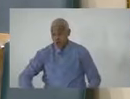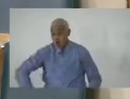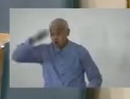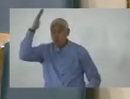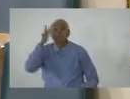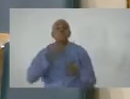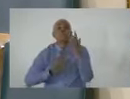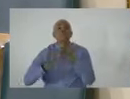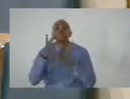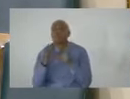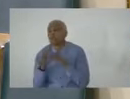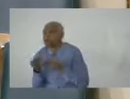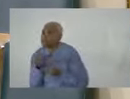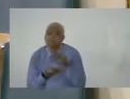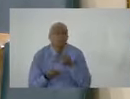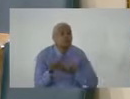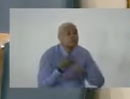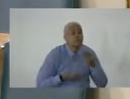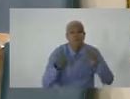grew up in a poor family.